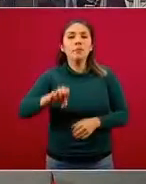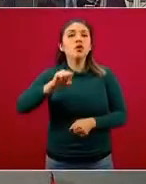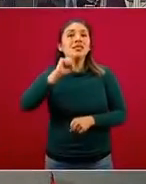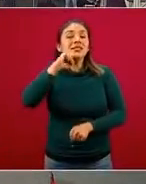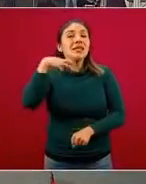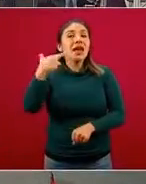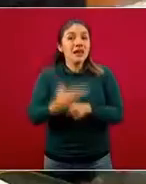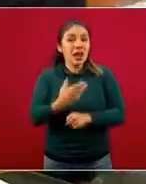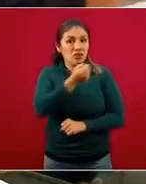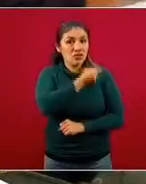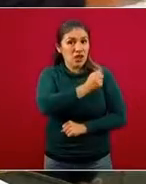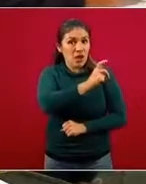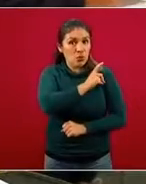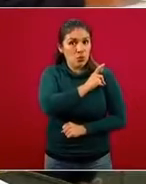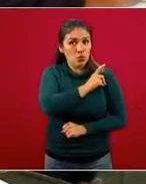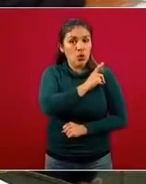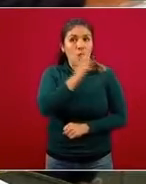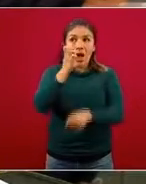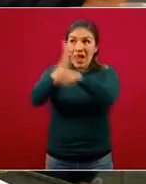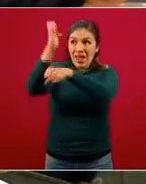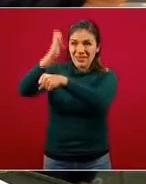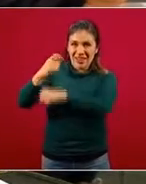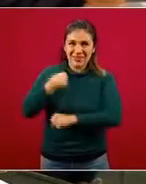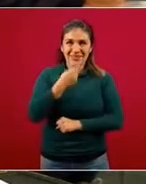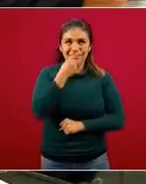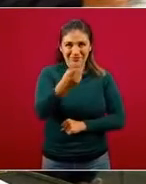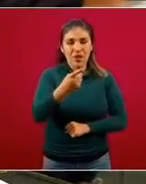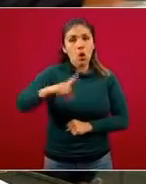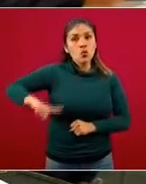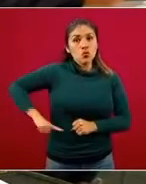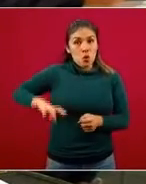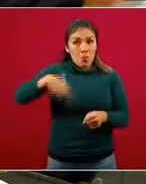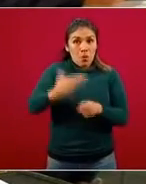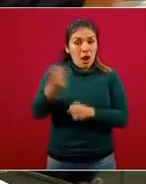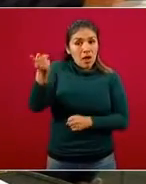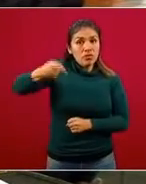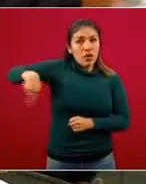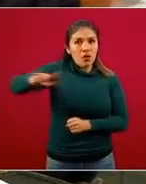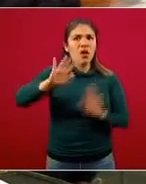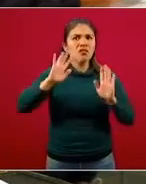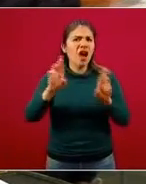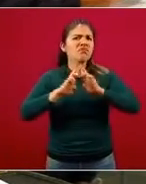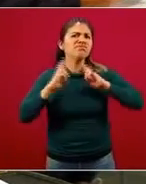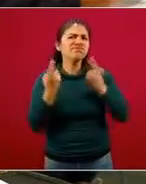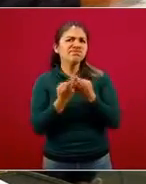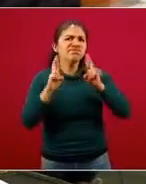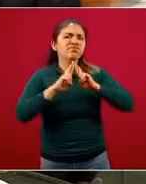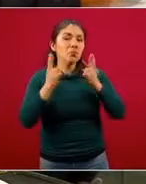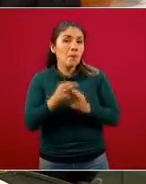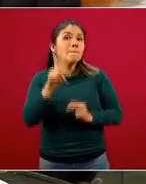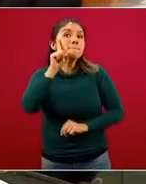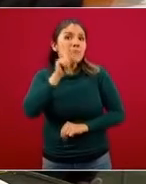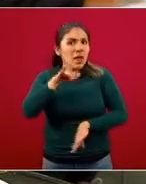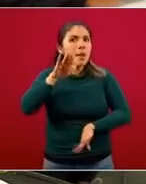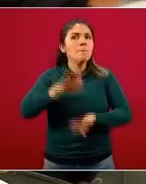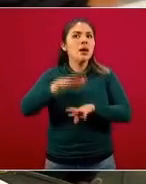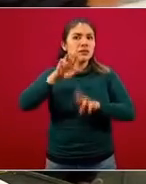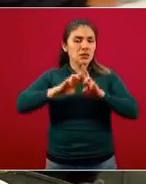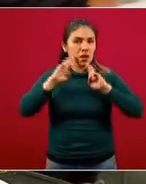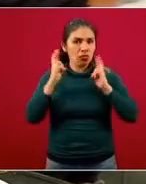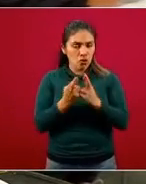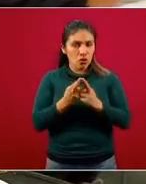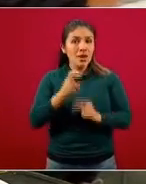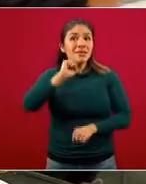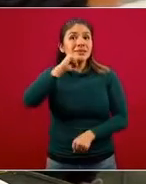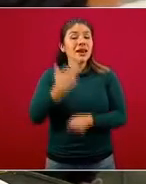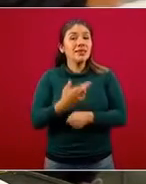is valid. No, I mean the secretaries, the health secretaries from those states, they've had numerous